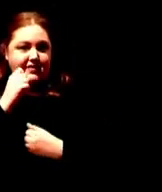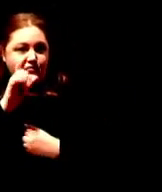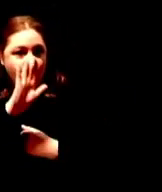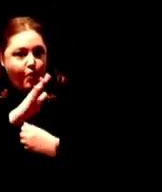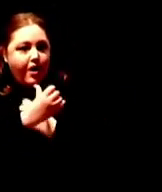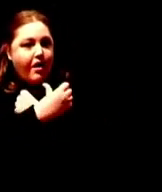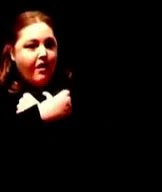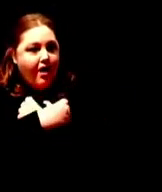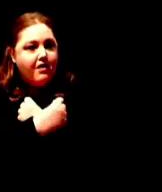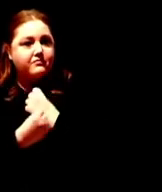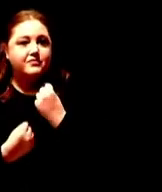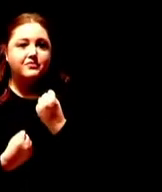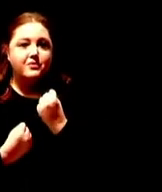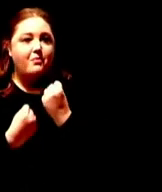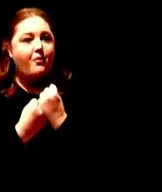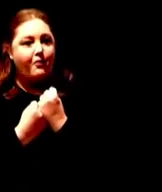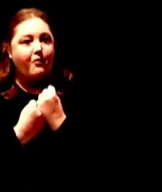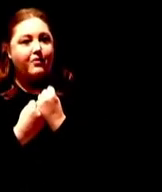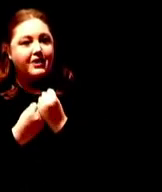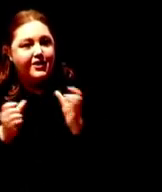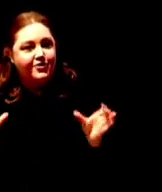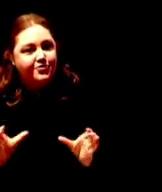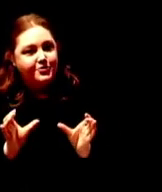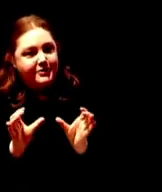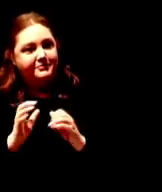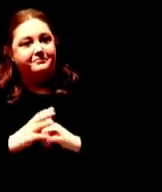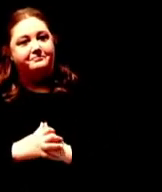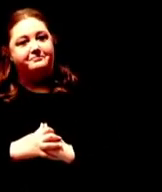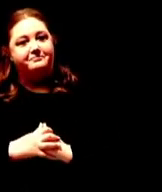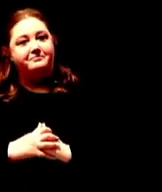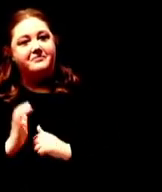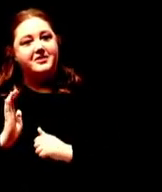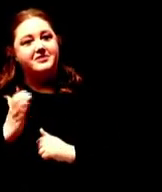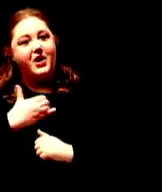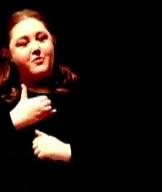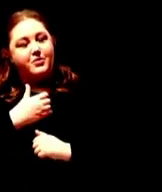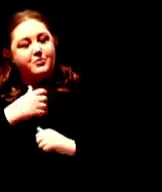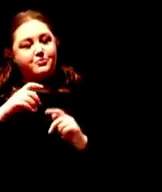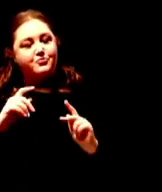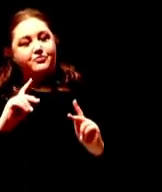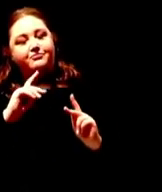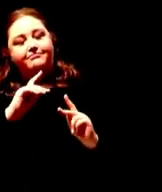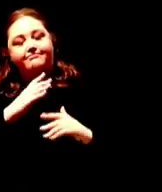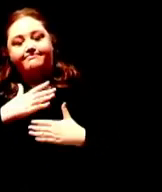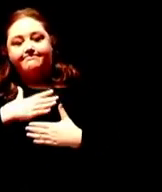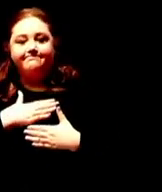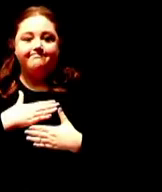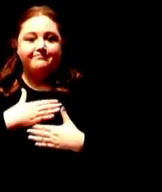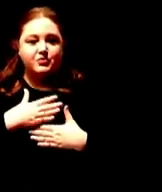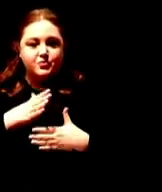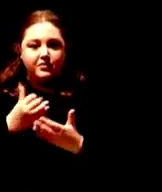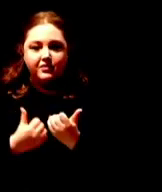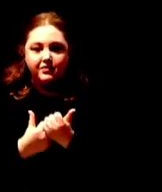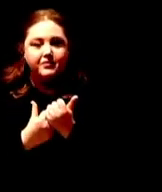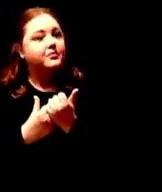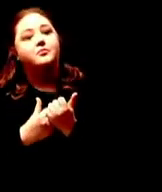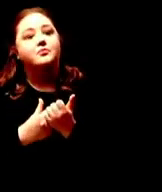love, support, and encouragement. It has been our privilege to assist in their social